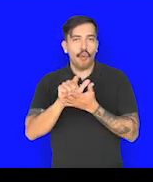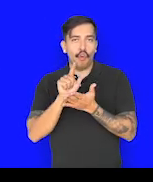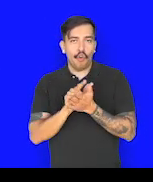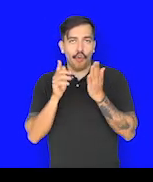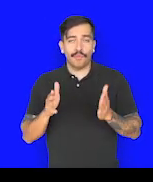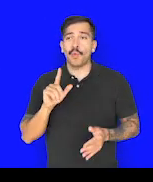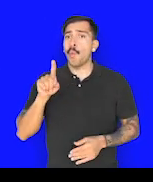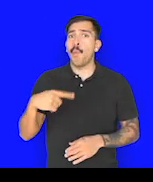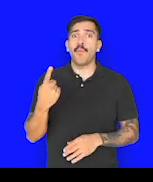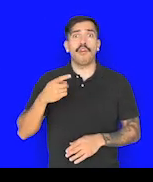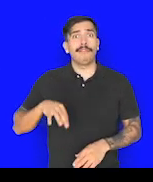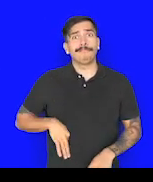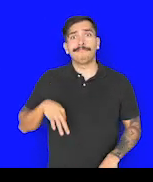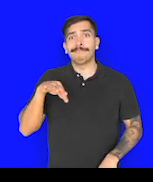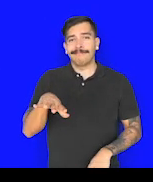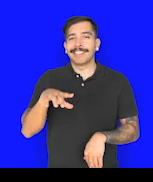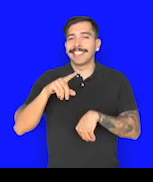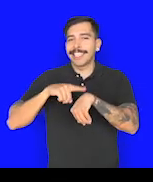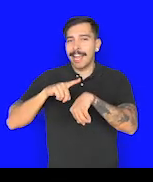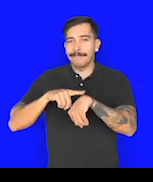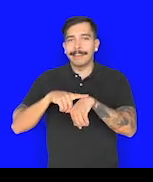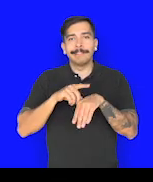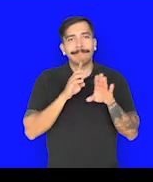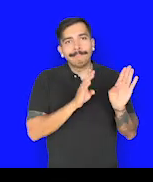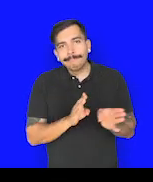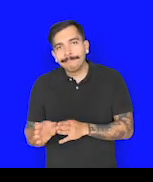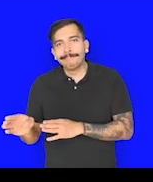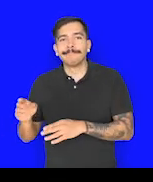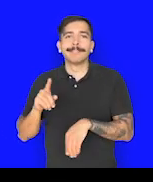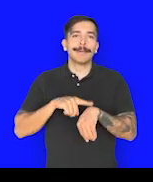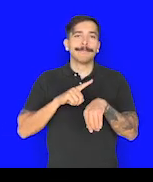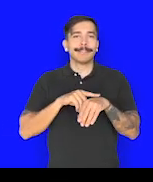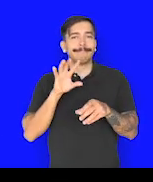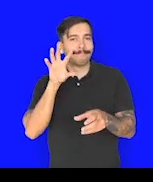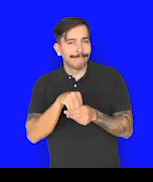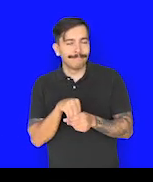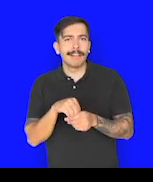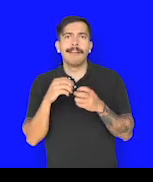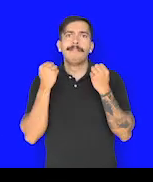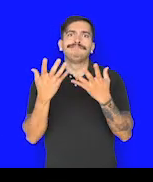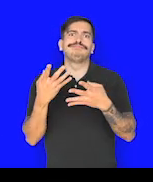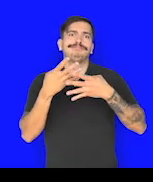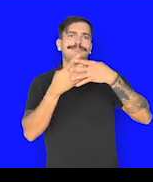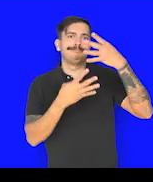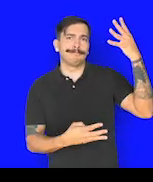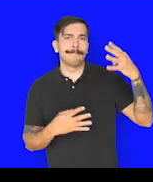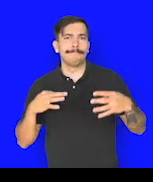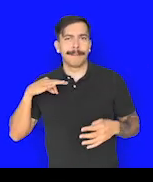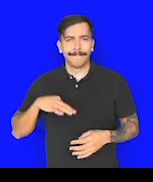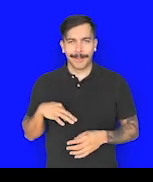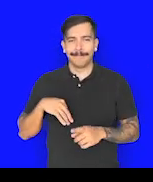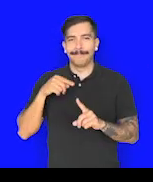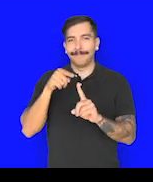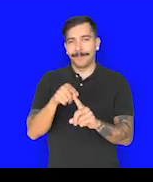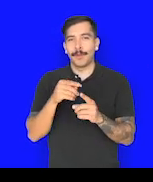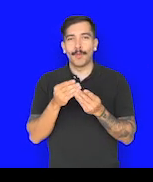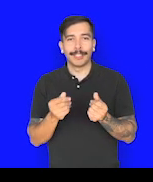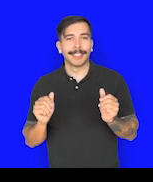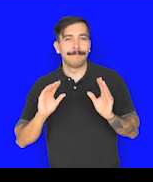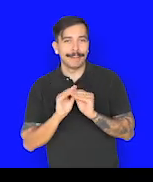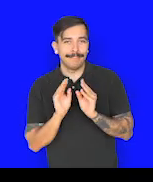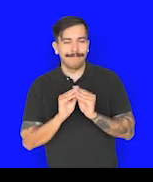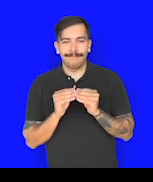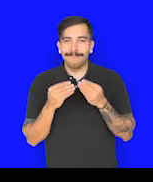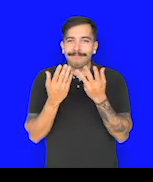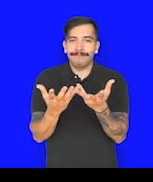cost to you is the time it takes for you to prepare and participate. There are many benefits of resolution meetings. They